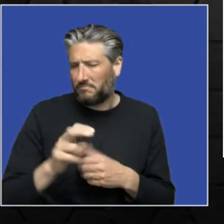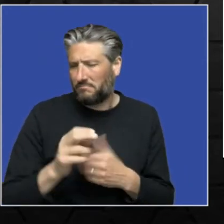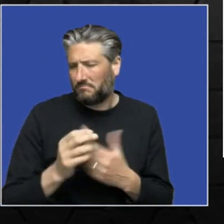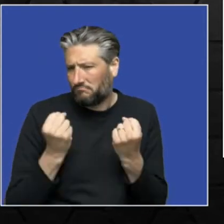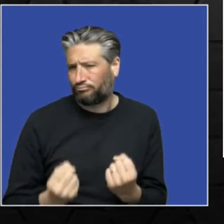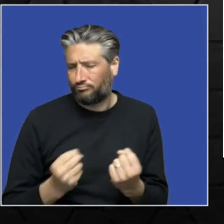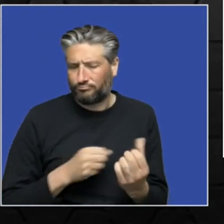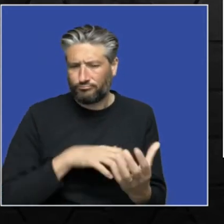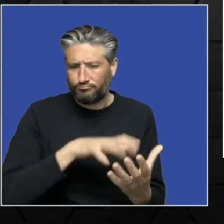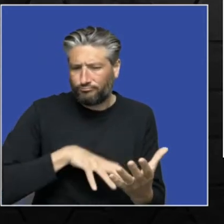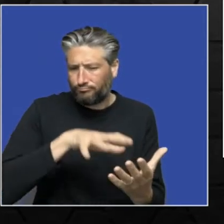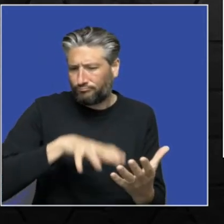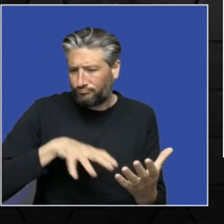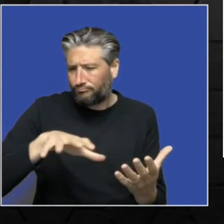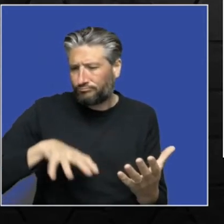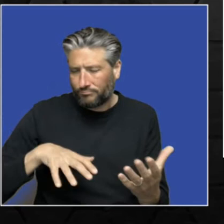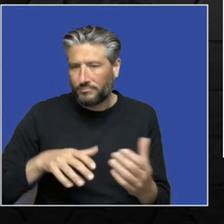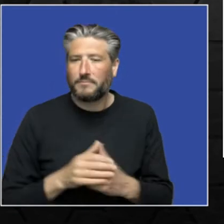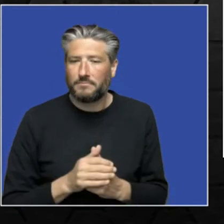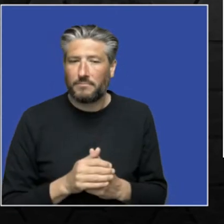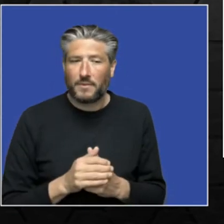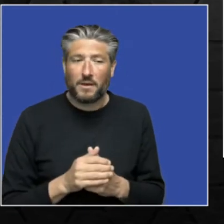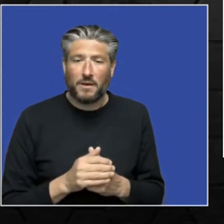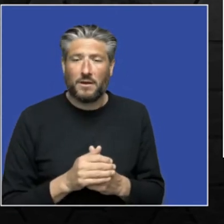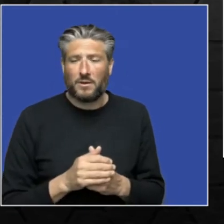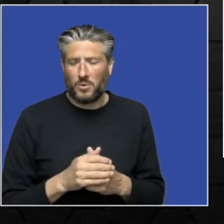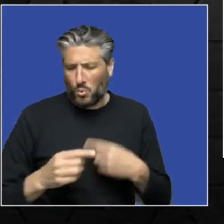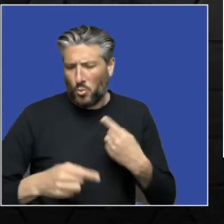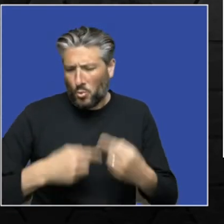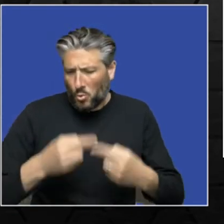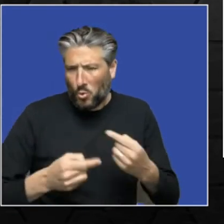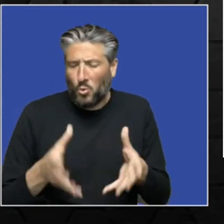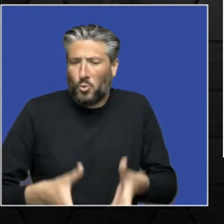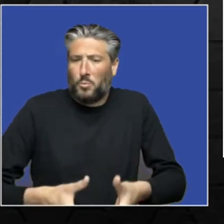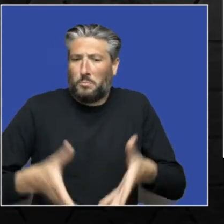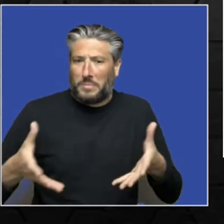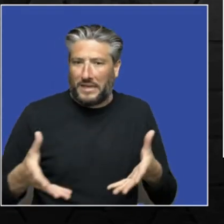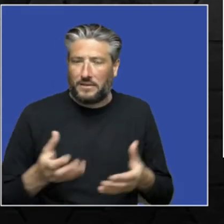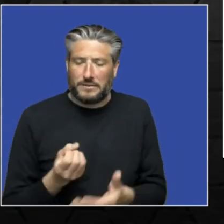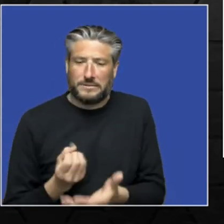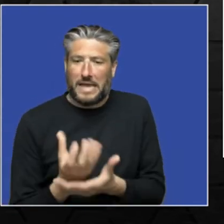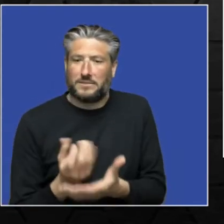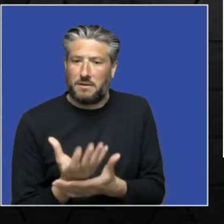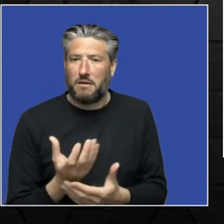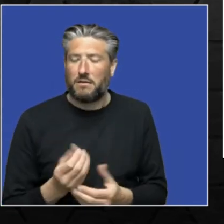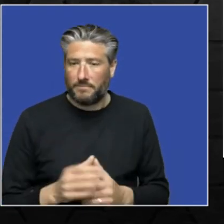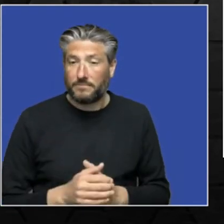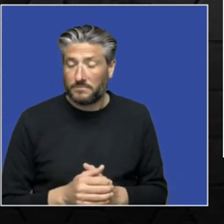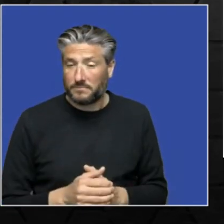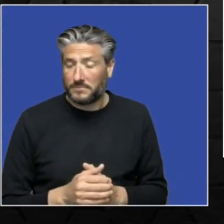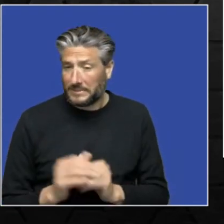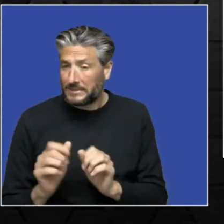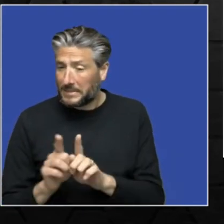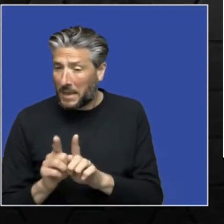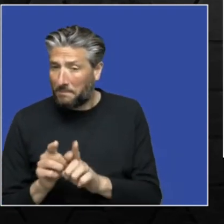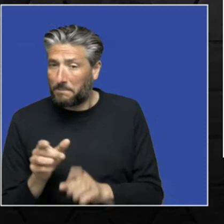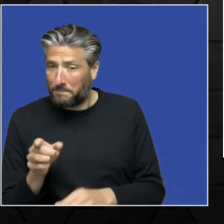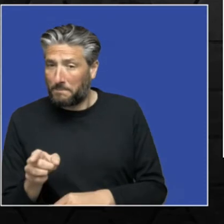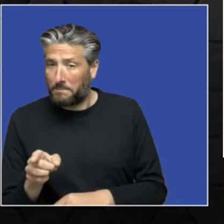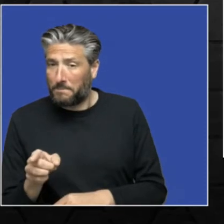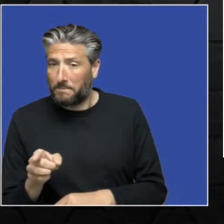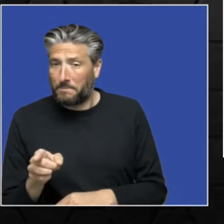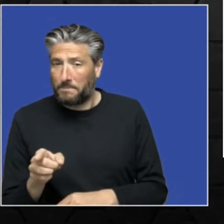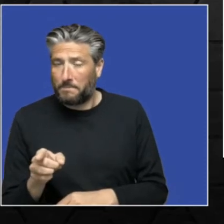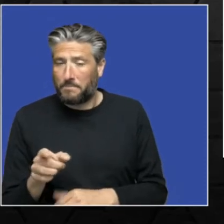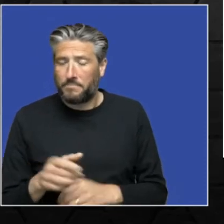capability of Spark for processing huge data loads. And MML Spark also does the same thing. Okay, but here, I